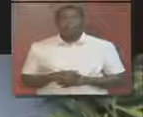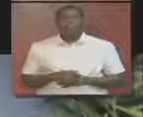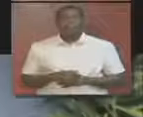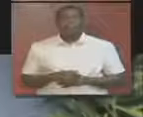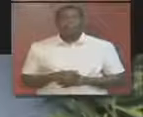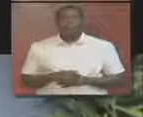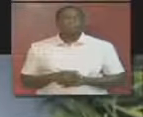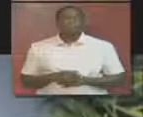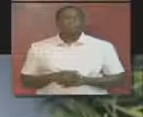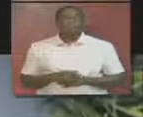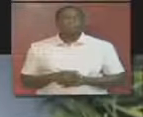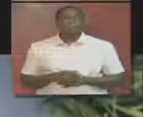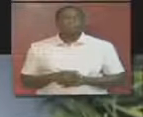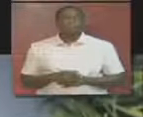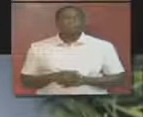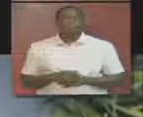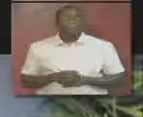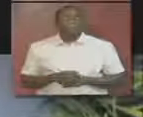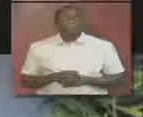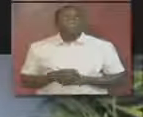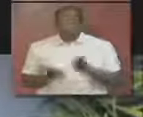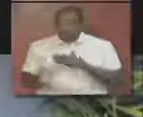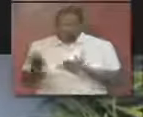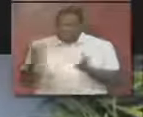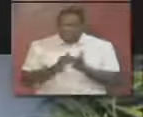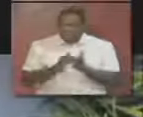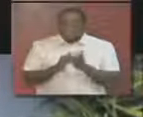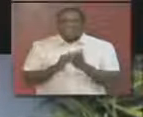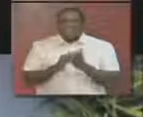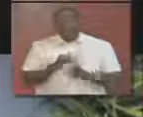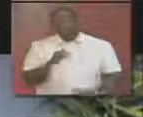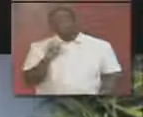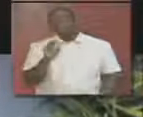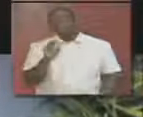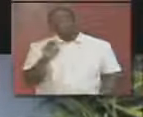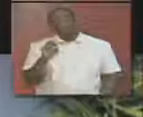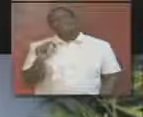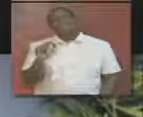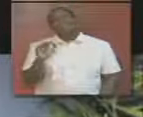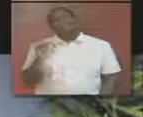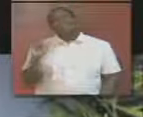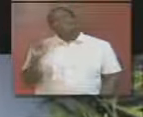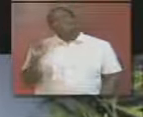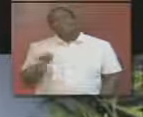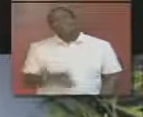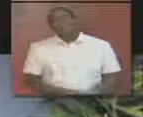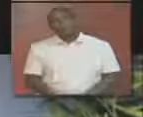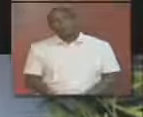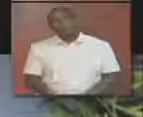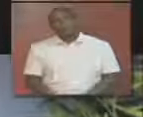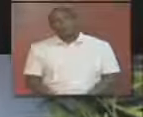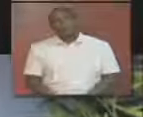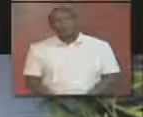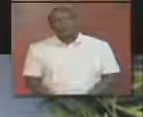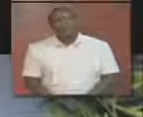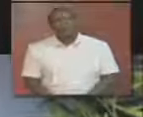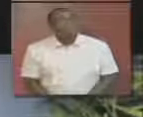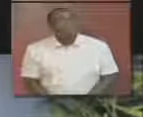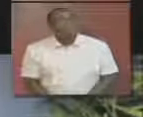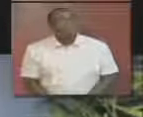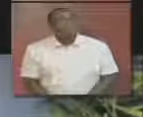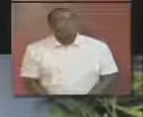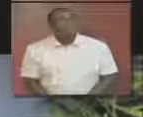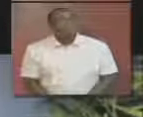Yes, hi, good morning again. Sunil Lala from TTT. Dr. Hines, I'm just seeking some clarification as it pertains to the public